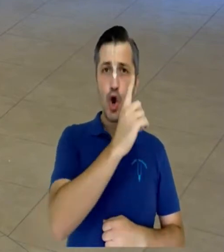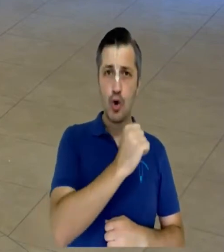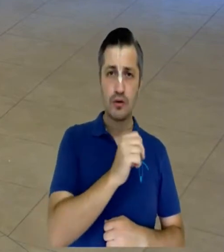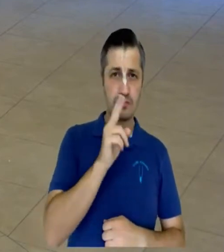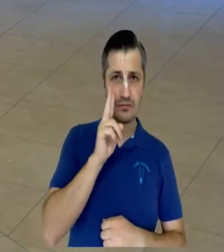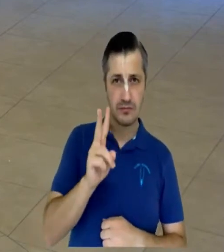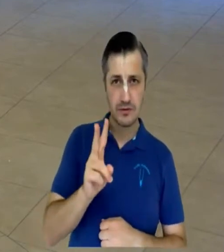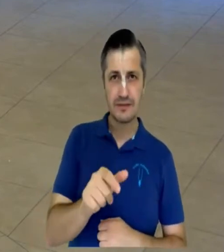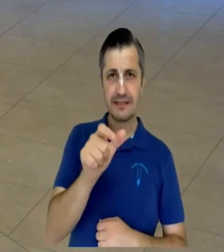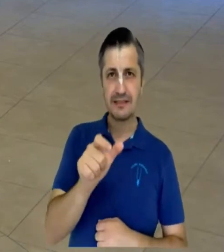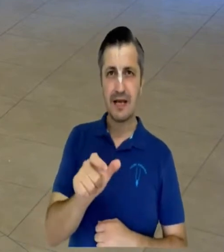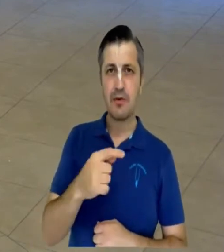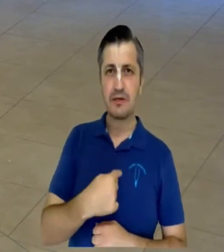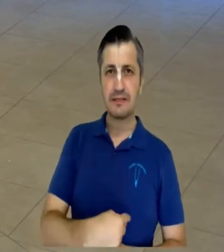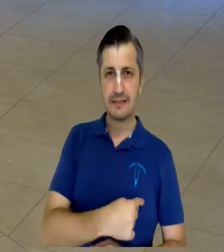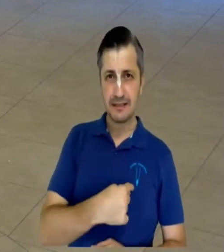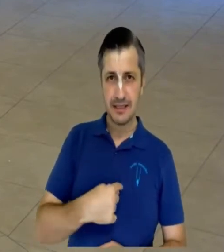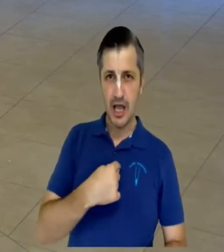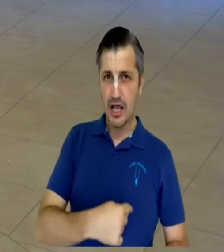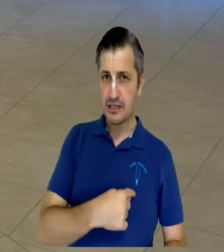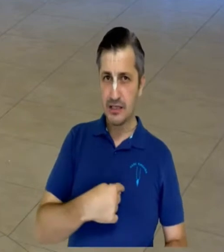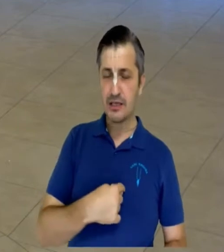the sincerity, to actually be able to